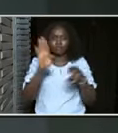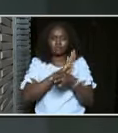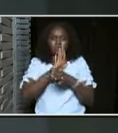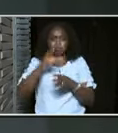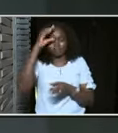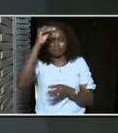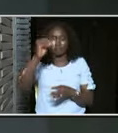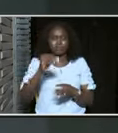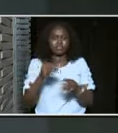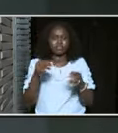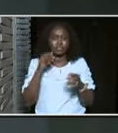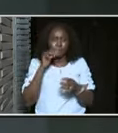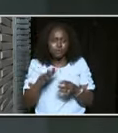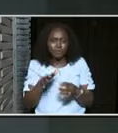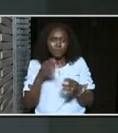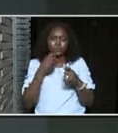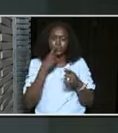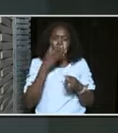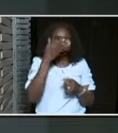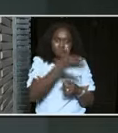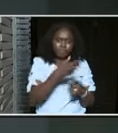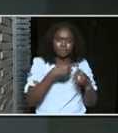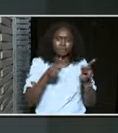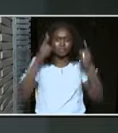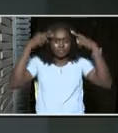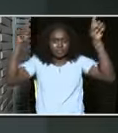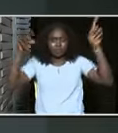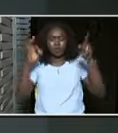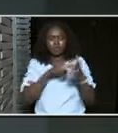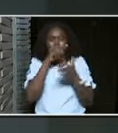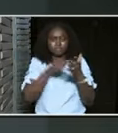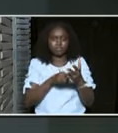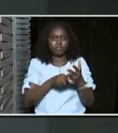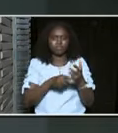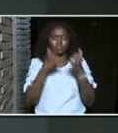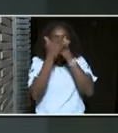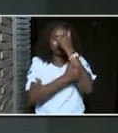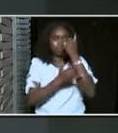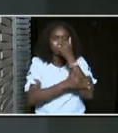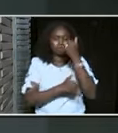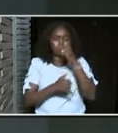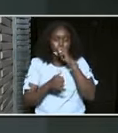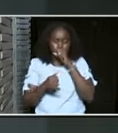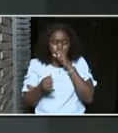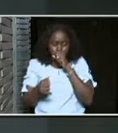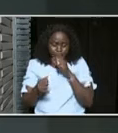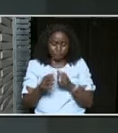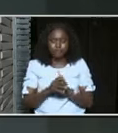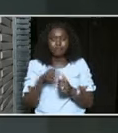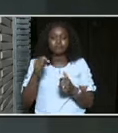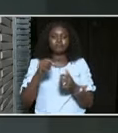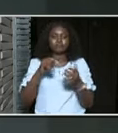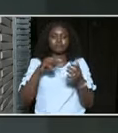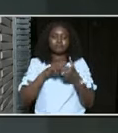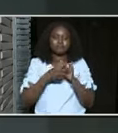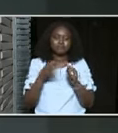businessman or women who are there, but the success of this country. The issue of overflooding. You see,